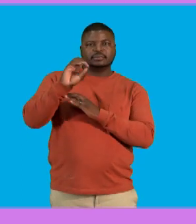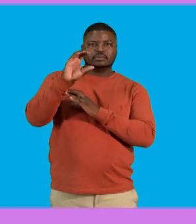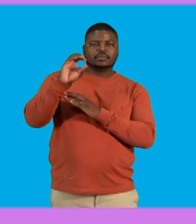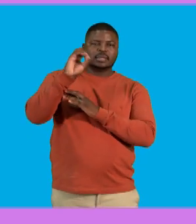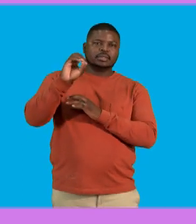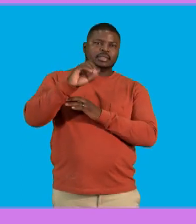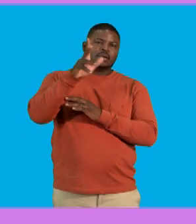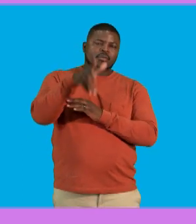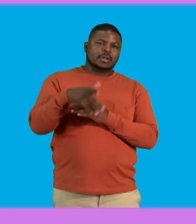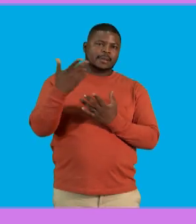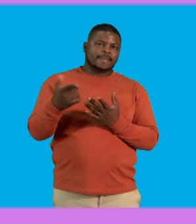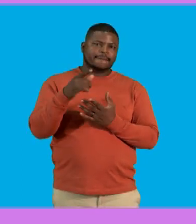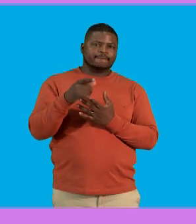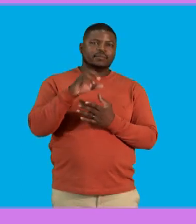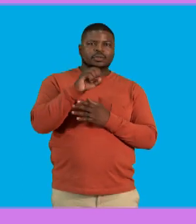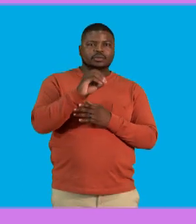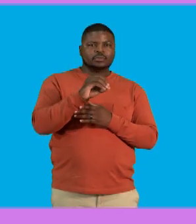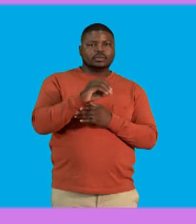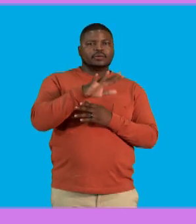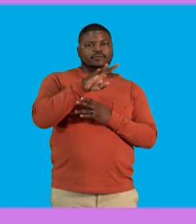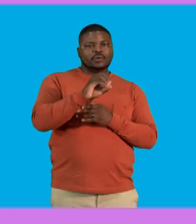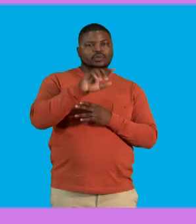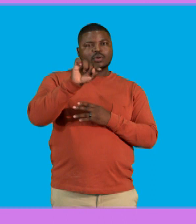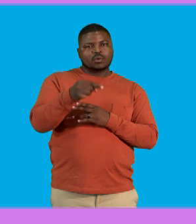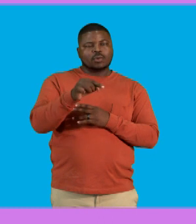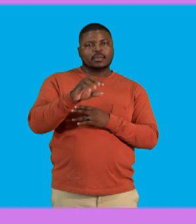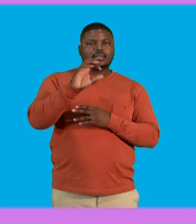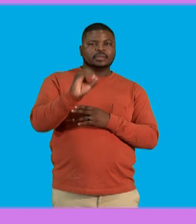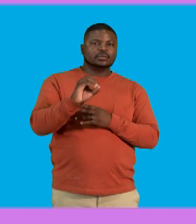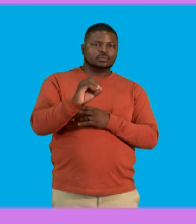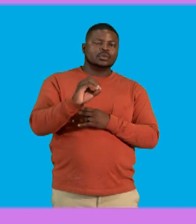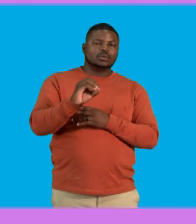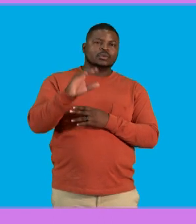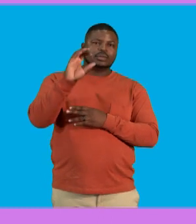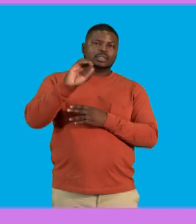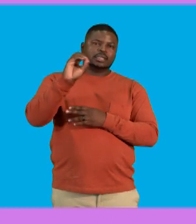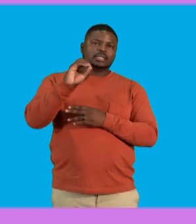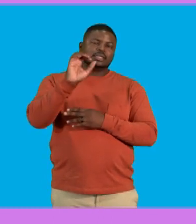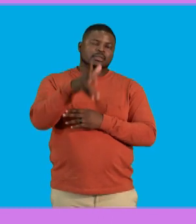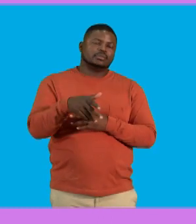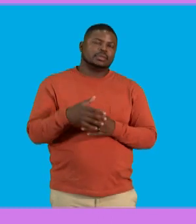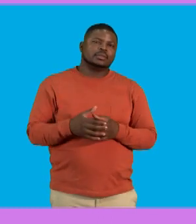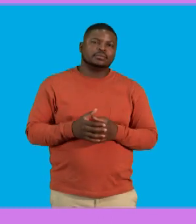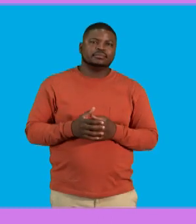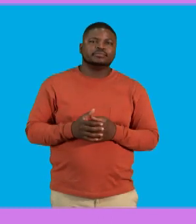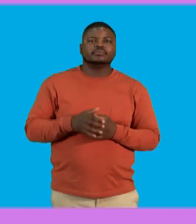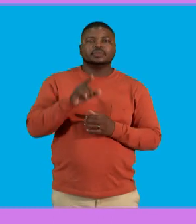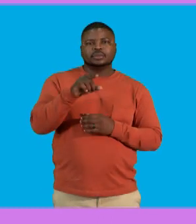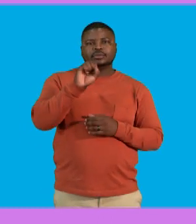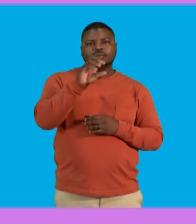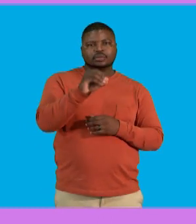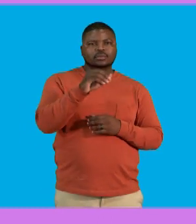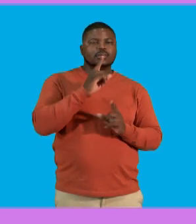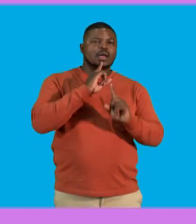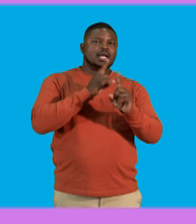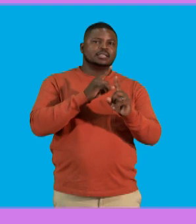number, so it's going to be 40.0 degrees Celsius. Let me write the units correctly. Degrees Celsius. So this is the